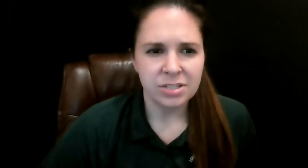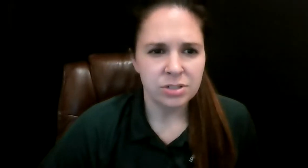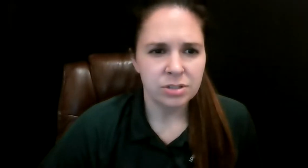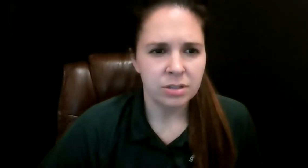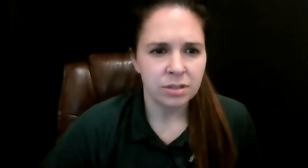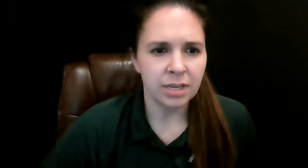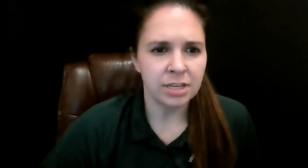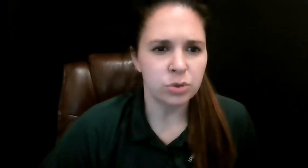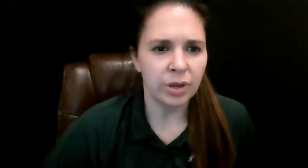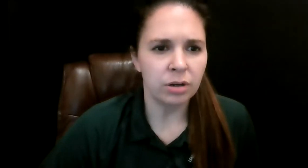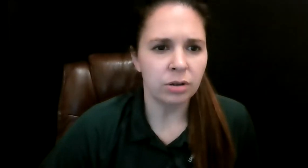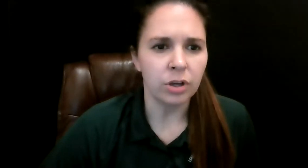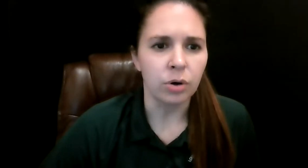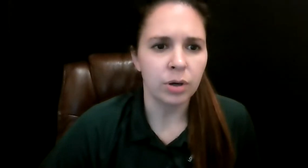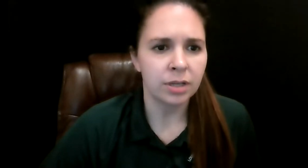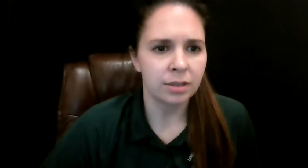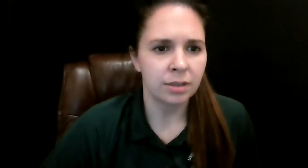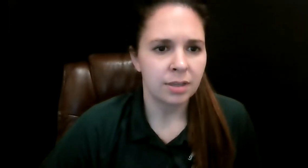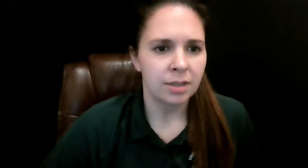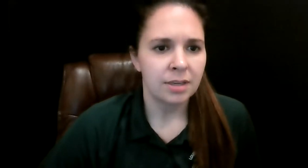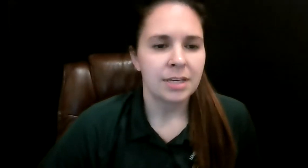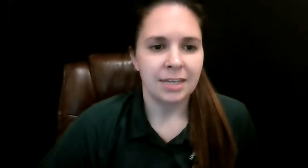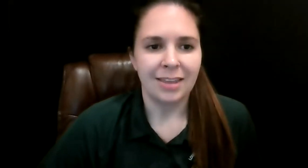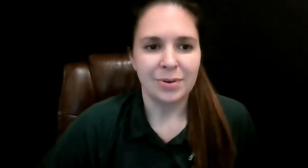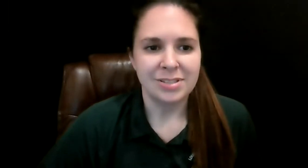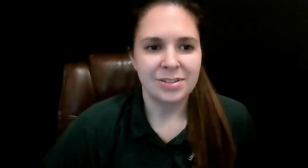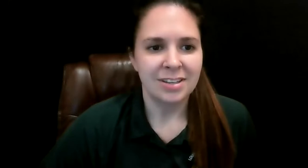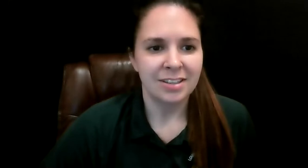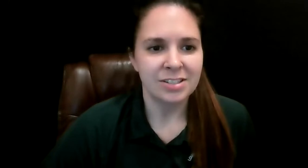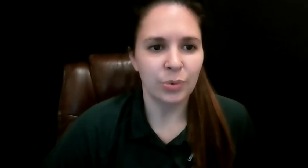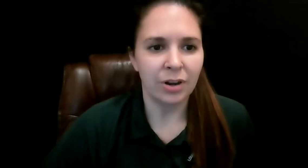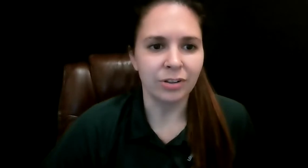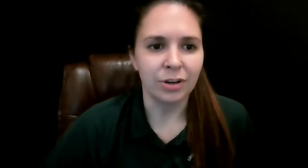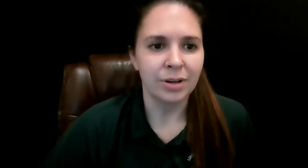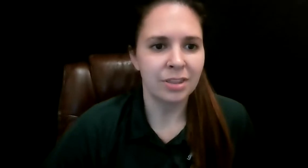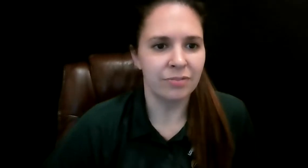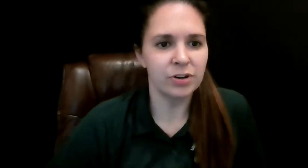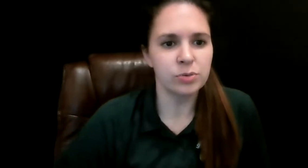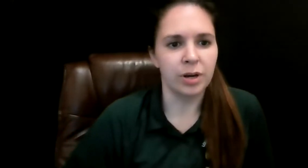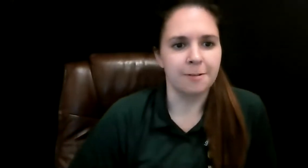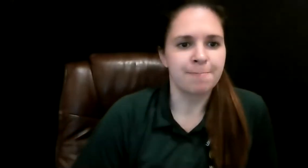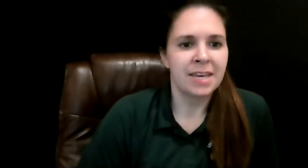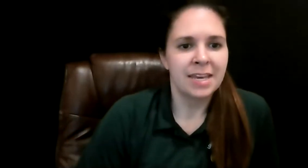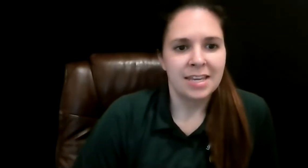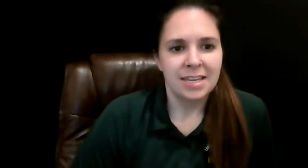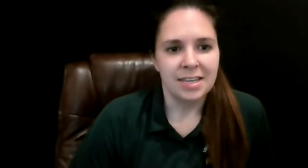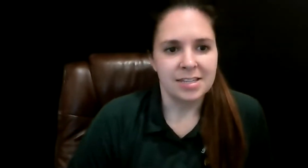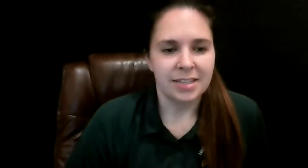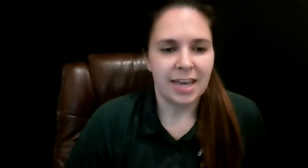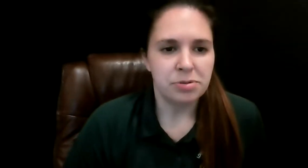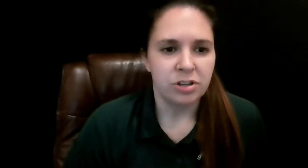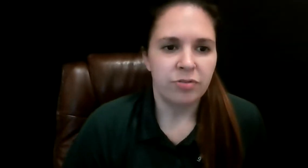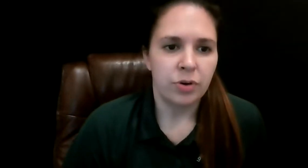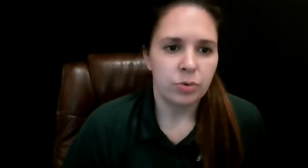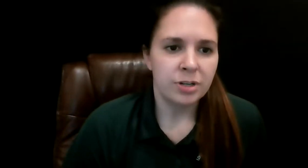wasn't that, yeah, Square Glow. Yeah, that one's Square Glow. The first one is